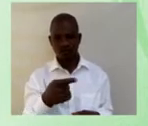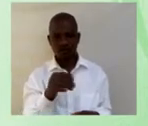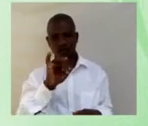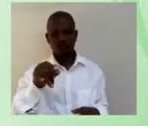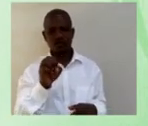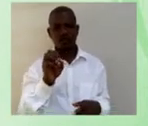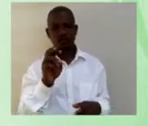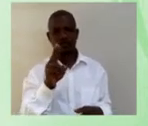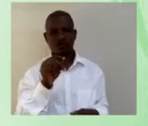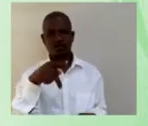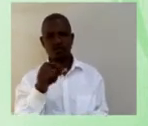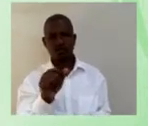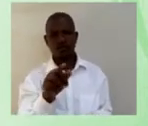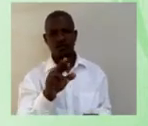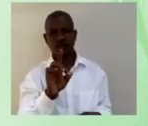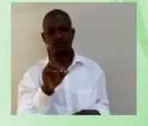Pronounce